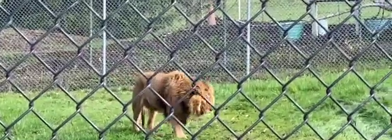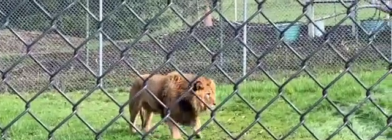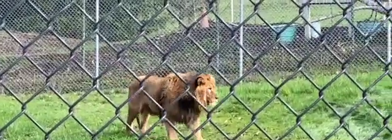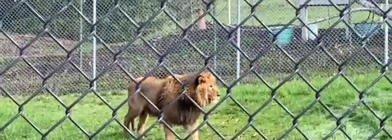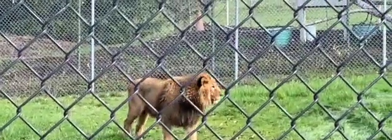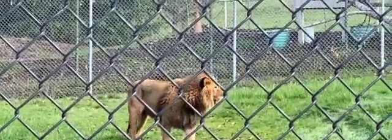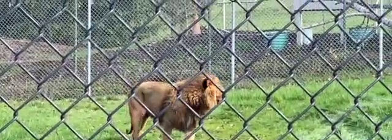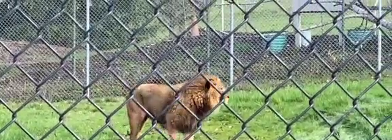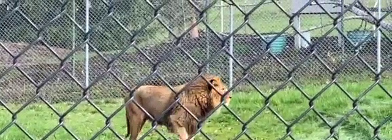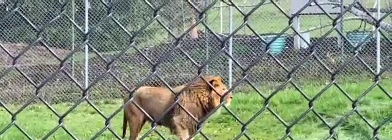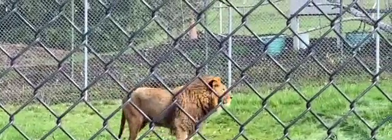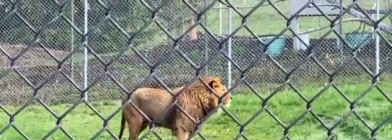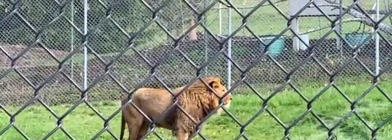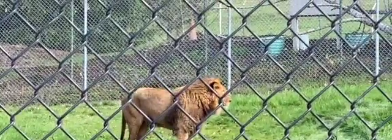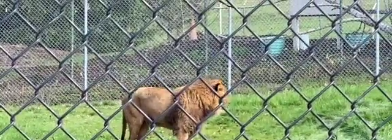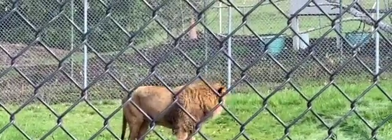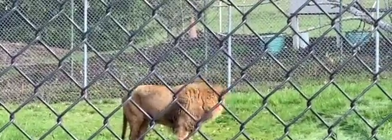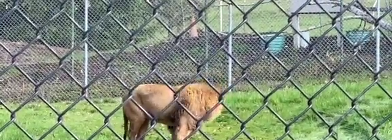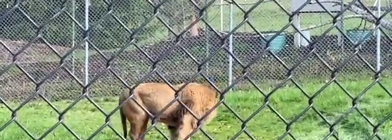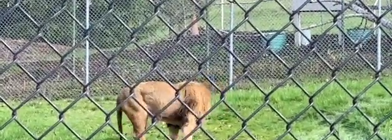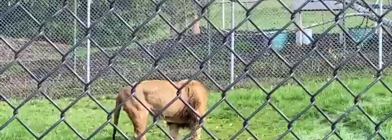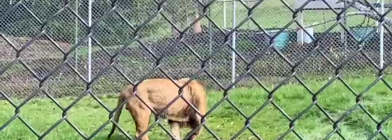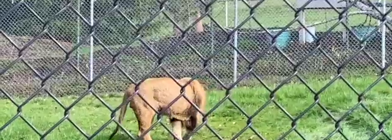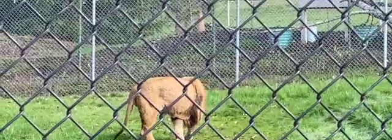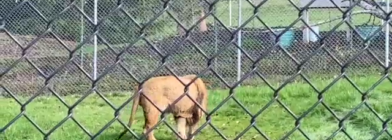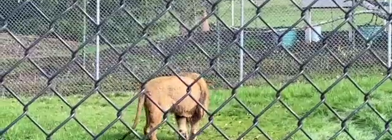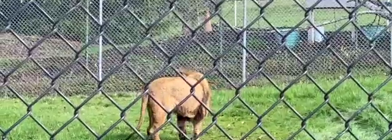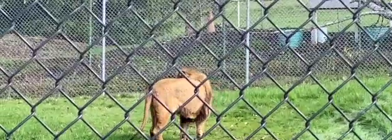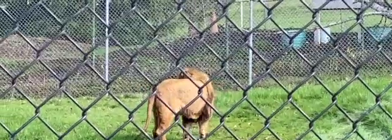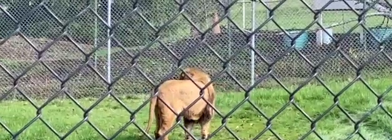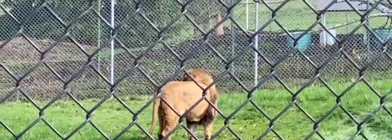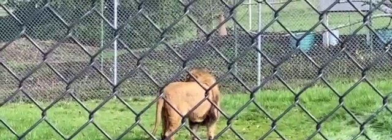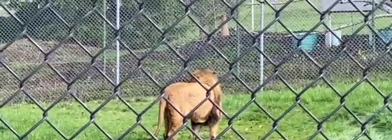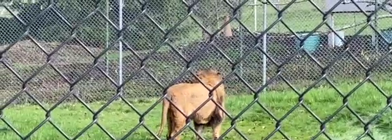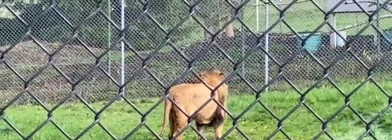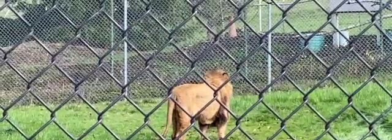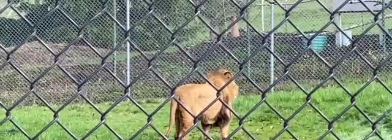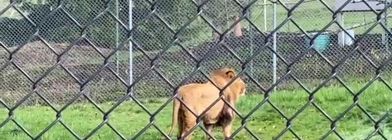There he is. Oh my gosh, he's so majestic.